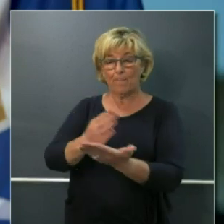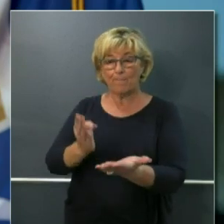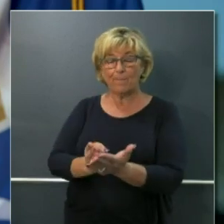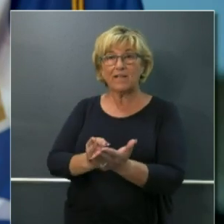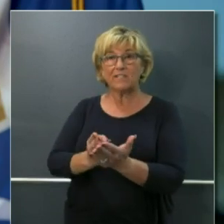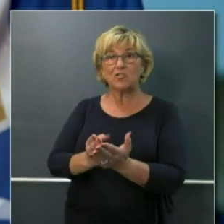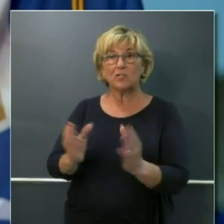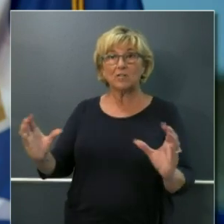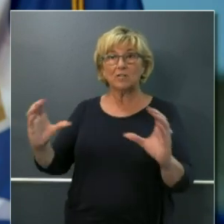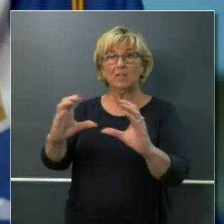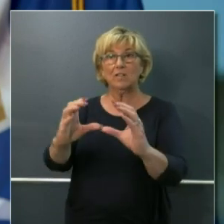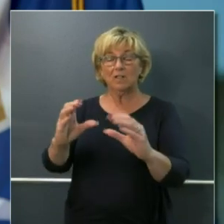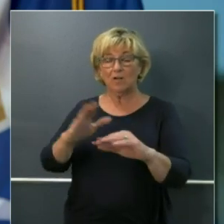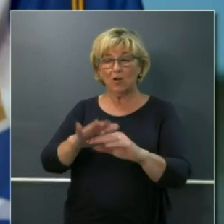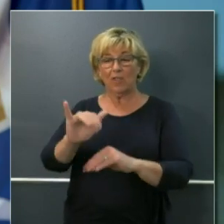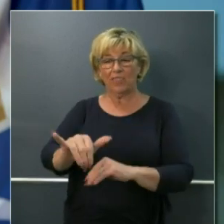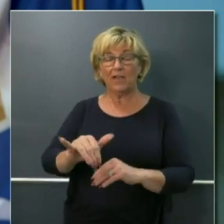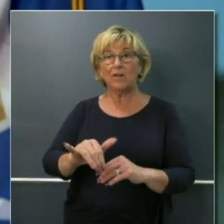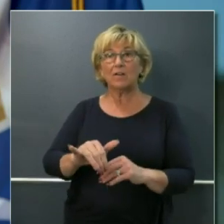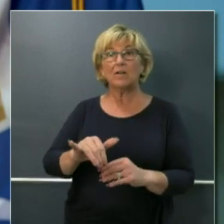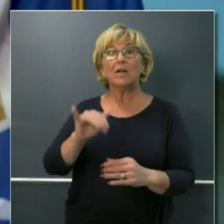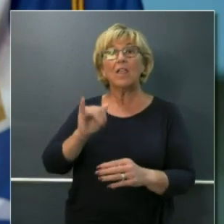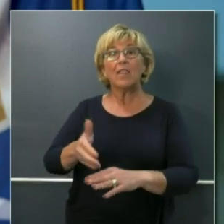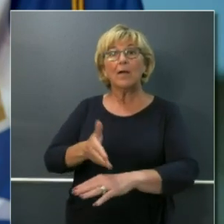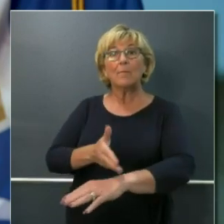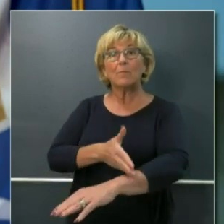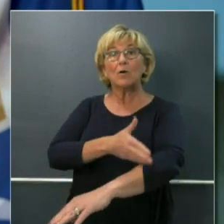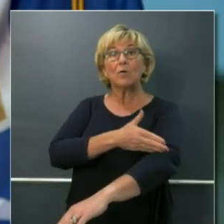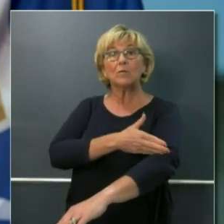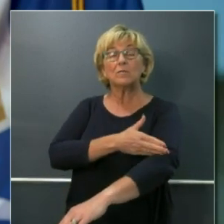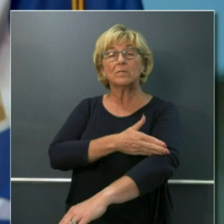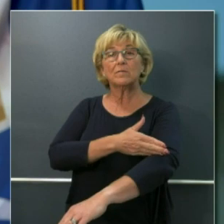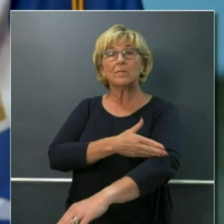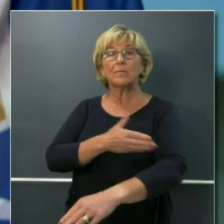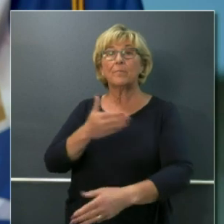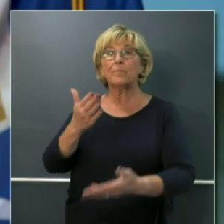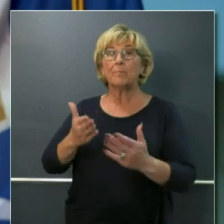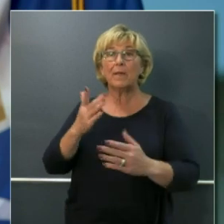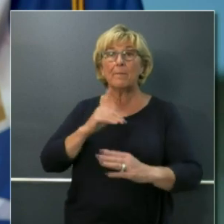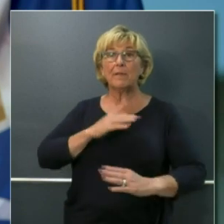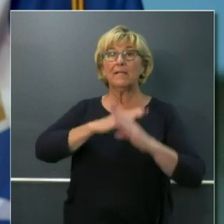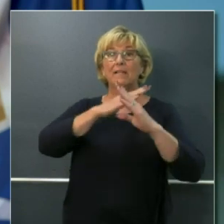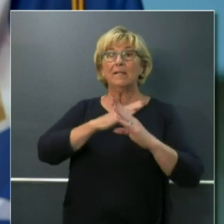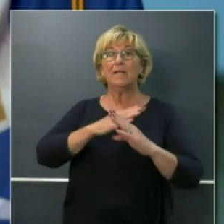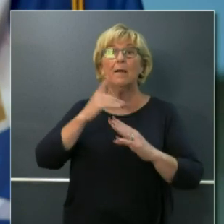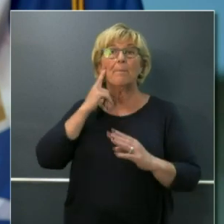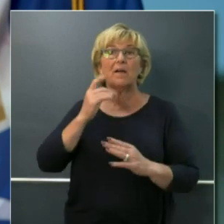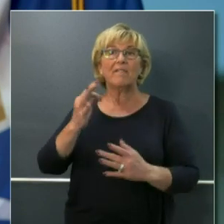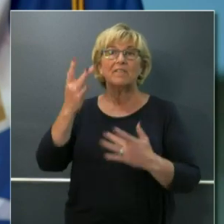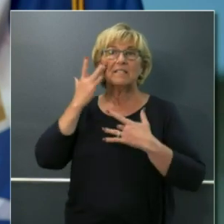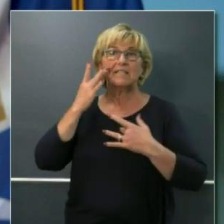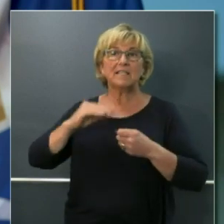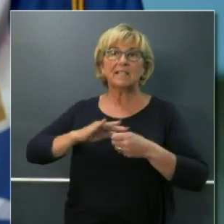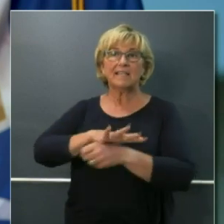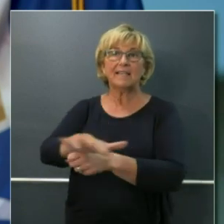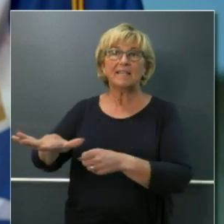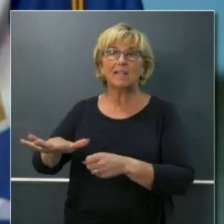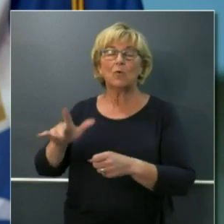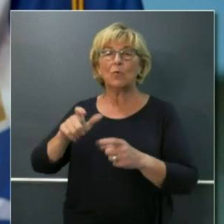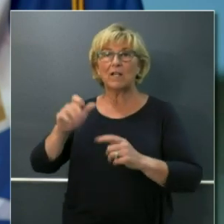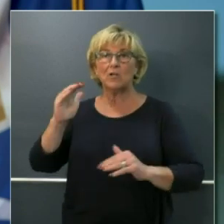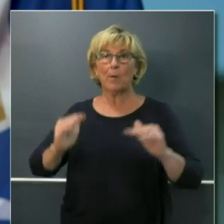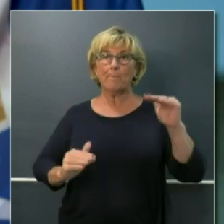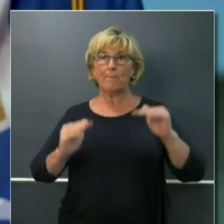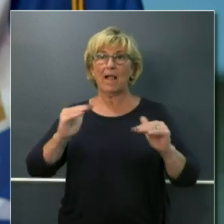looming. I caution that the progress in that space may be impeded by the new reality of our obligation to balance